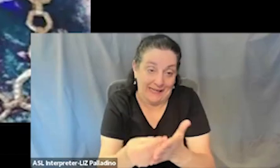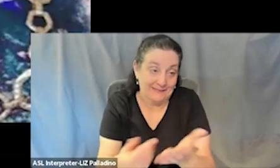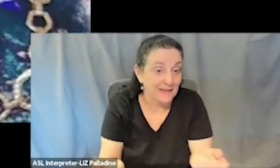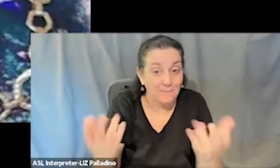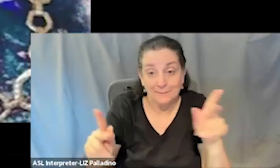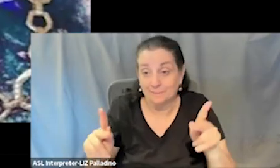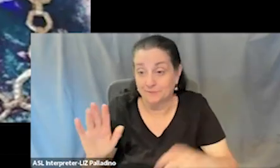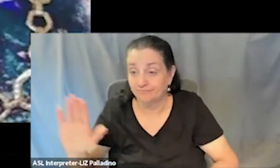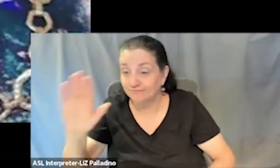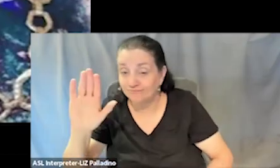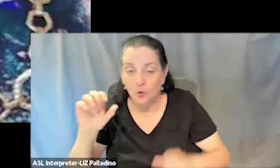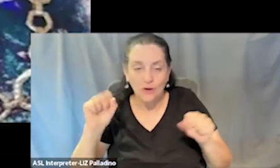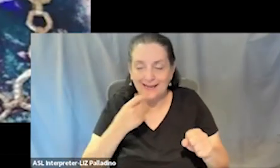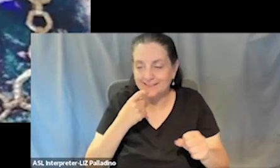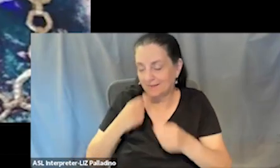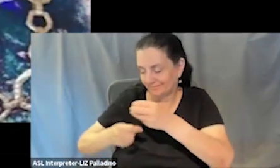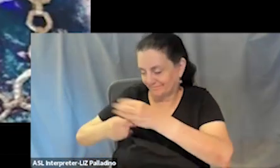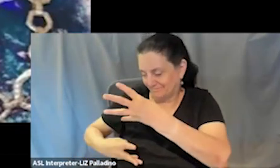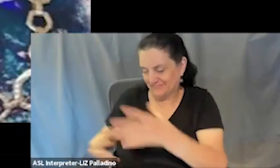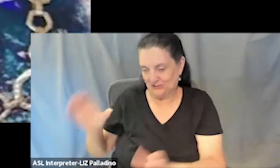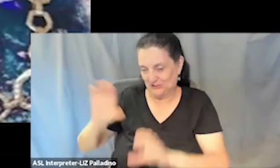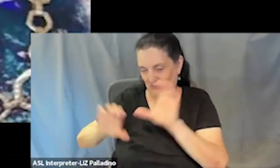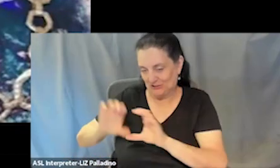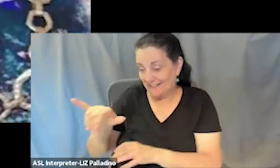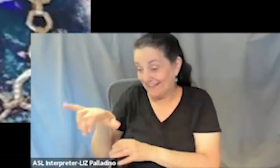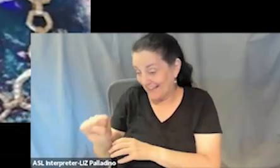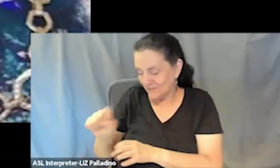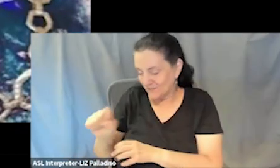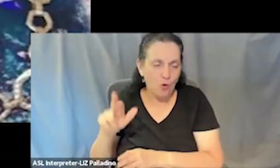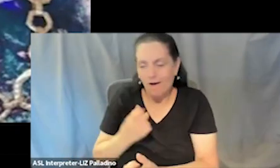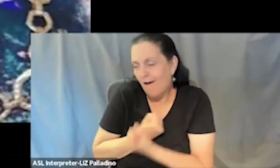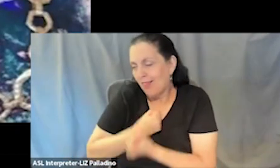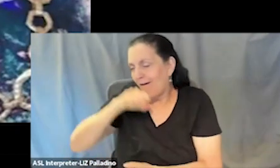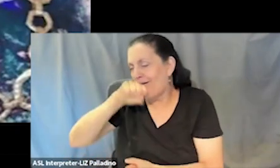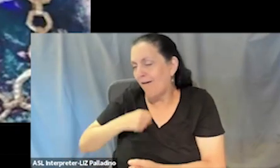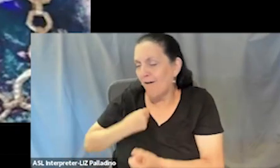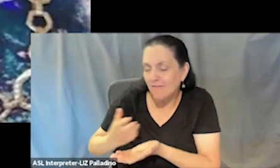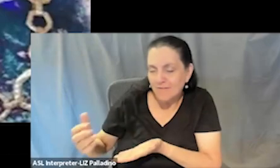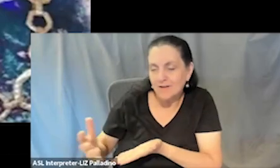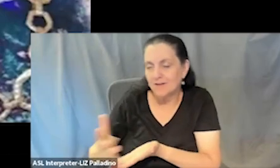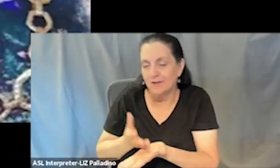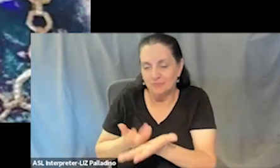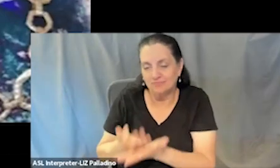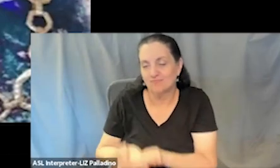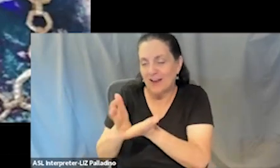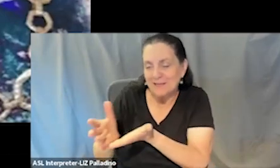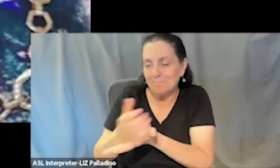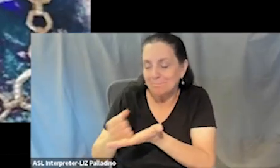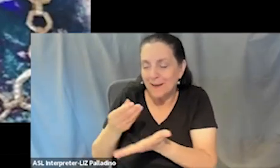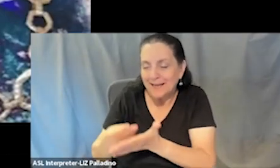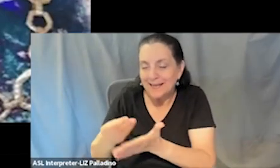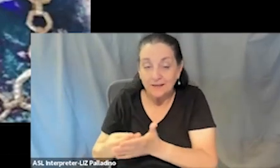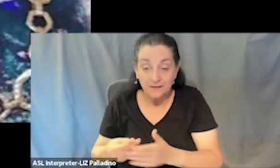Show of hands, or you can drop a yes, I love raising money, or a heart in the chat. I'm trying to look at some faces. No one, not